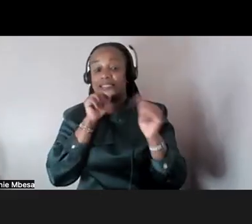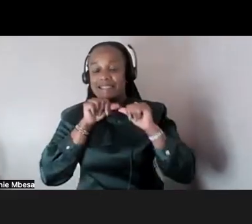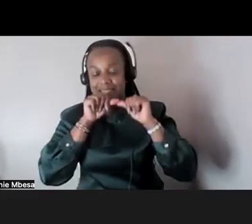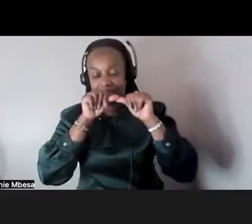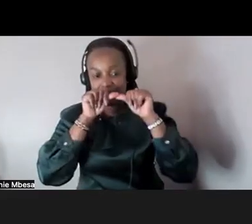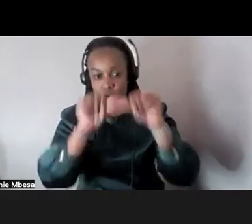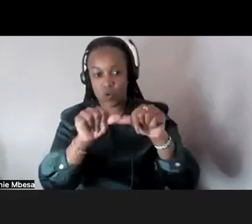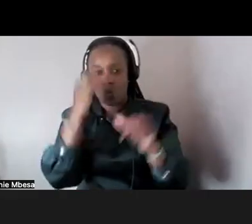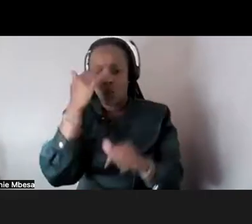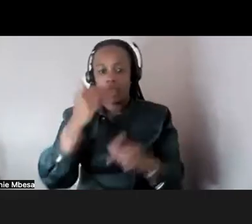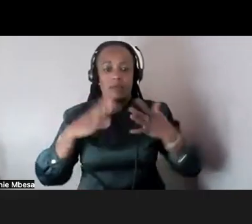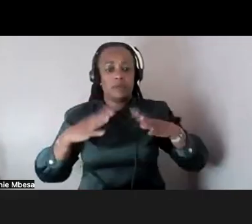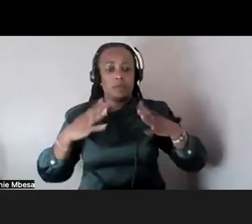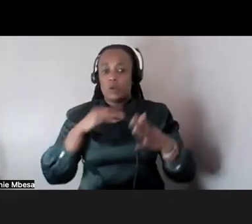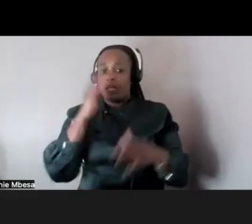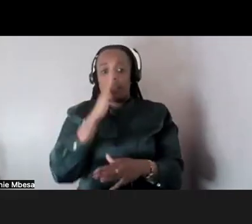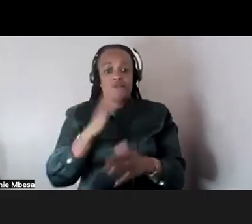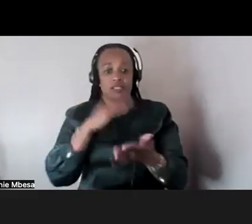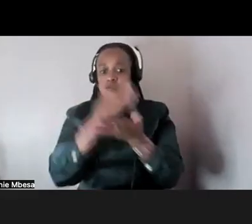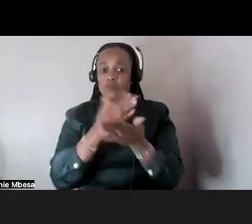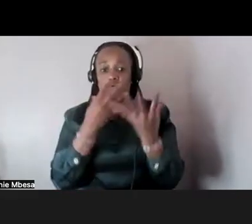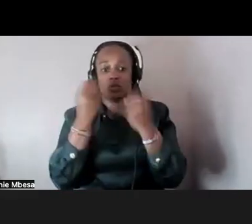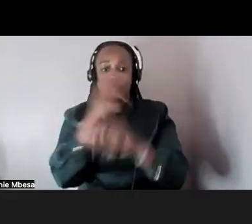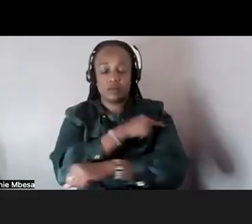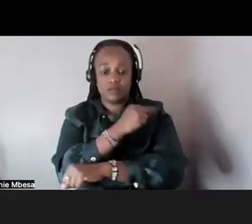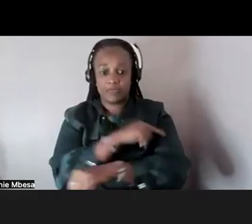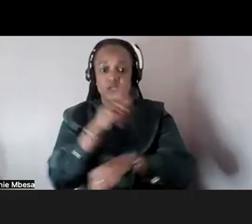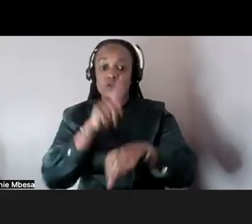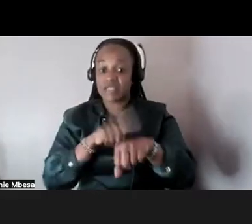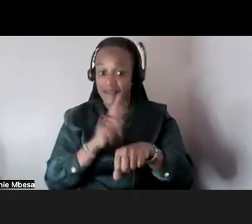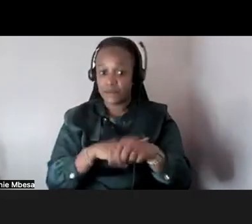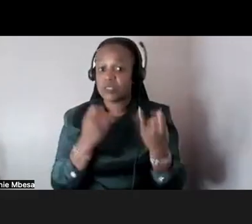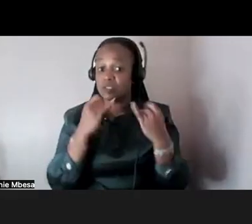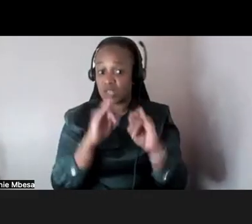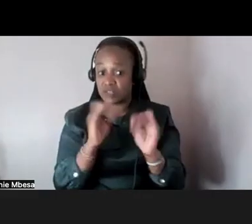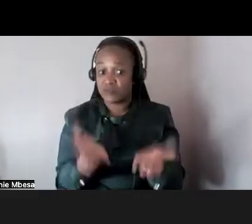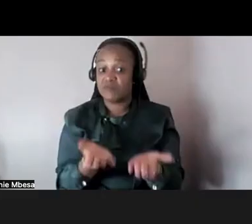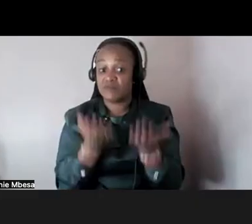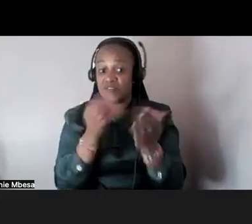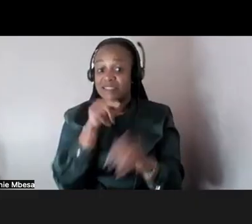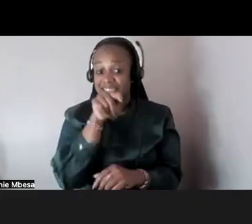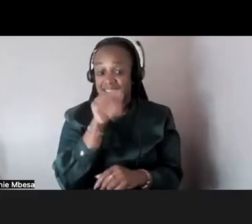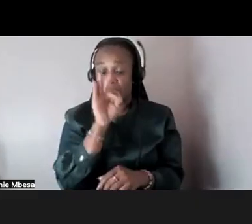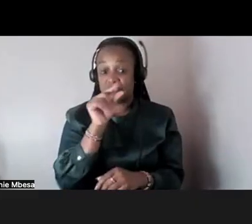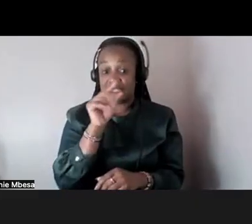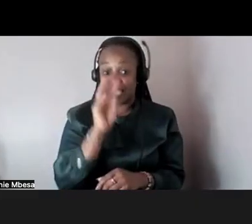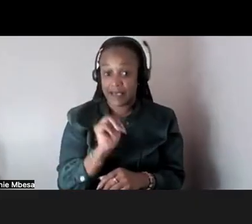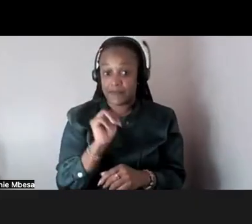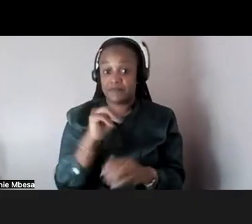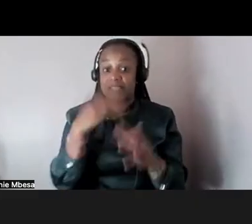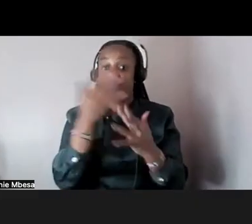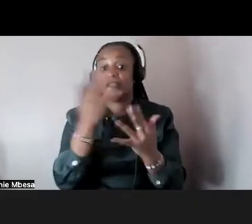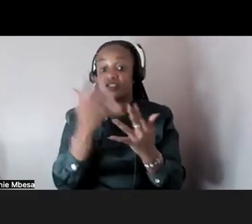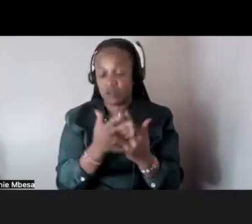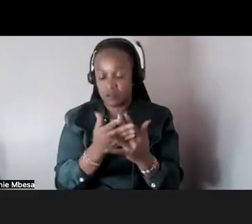never stop going to the health facility. So when we anchor End FGM intervention in the health facility, we